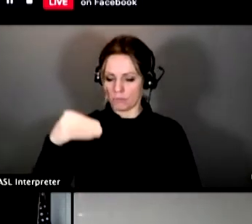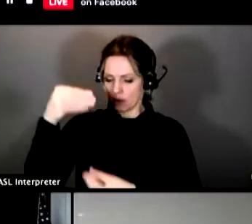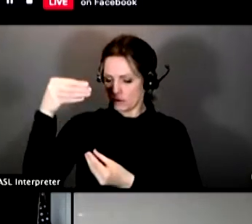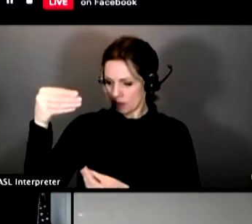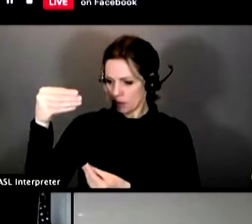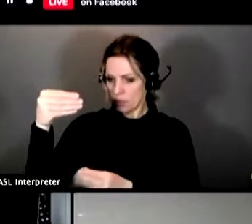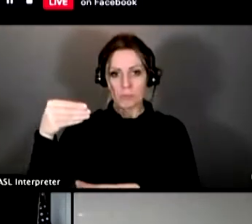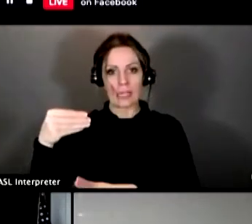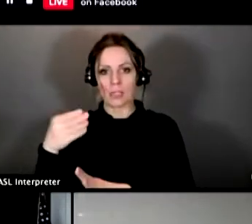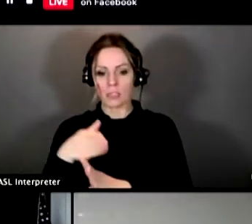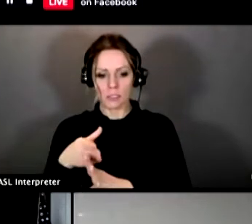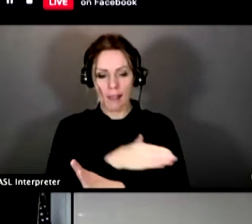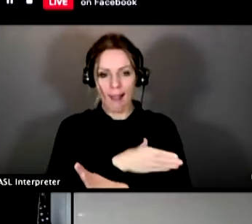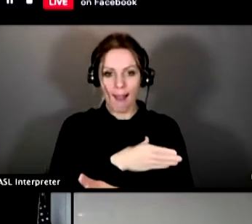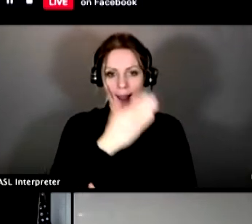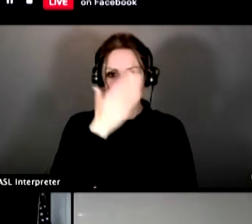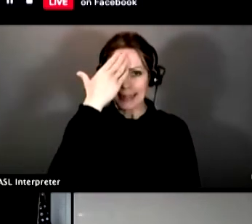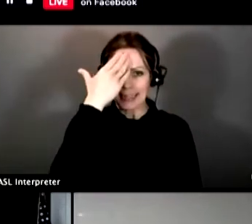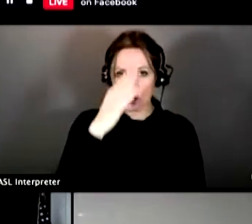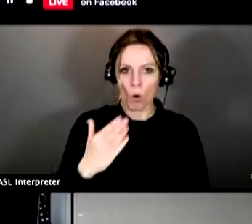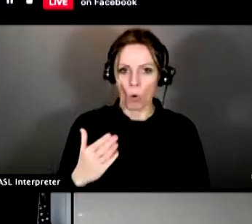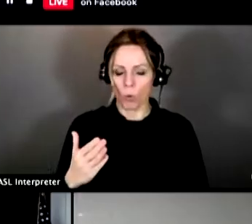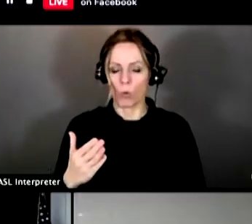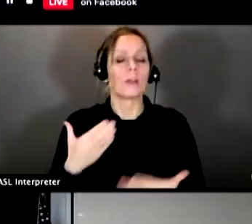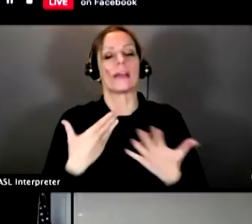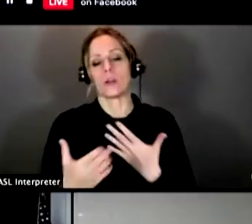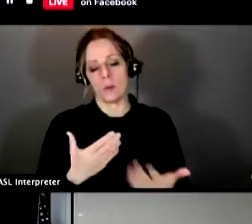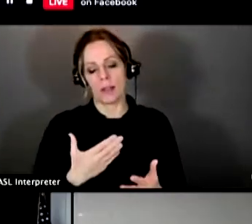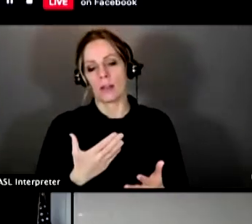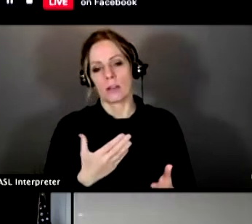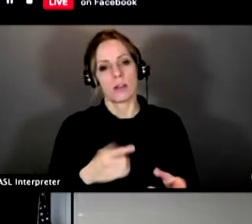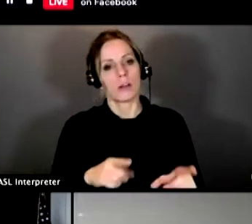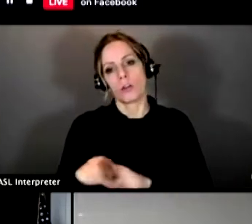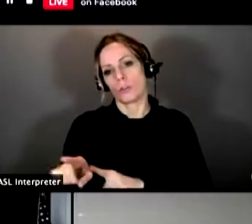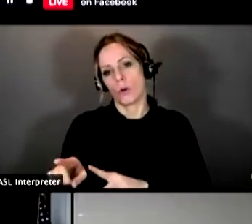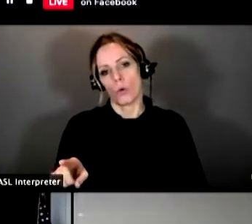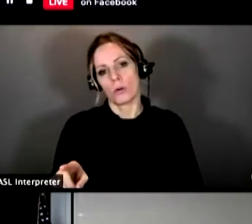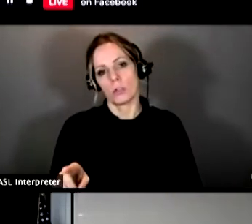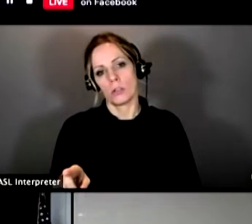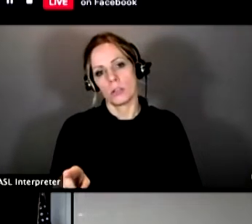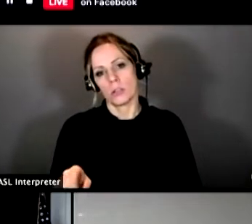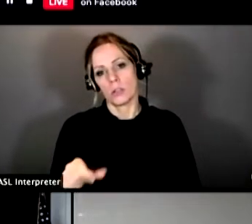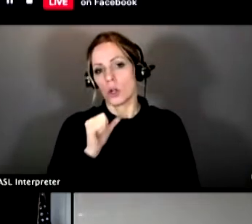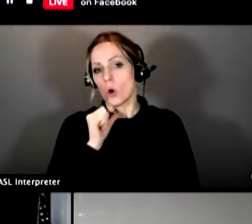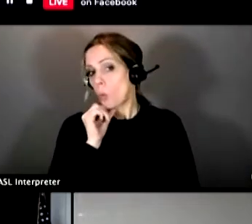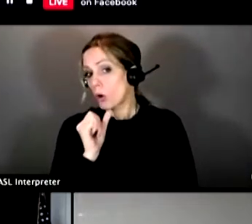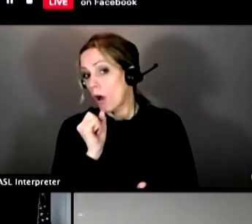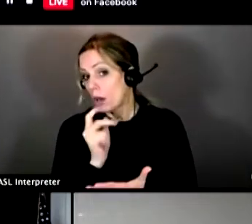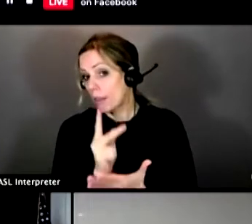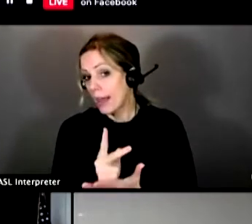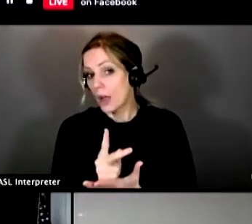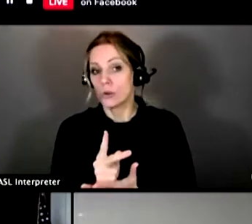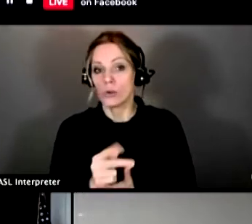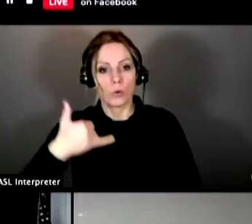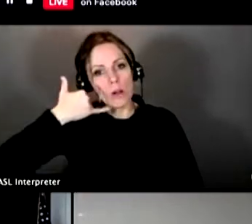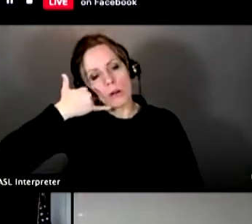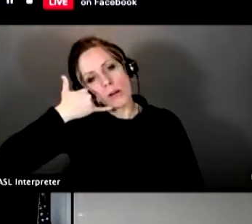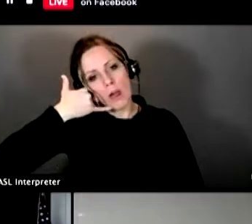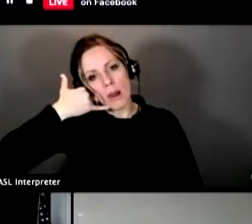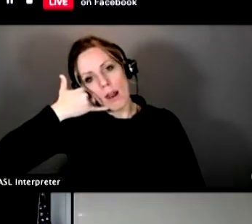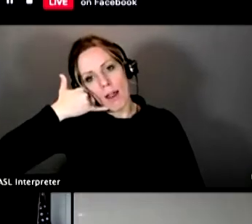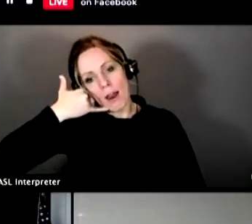so, anyway, and then I also, we're not allowed to talk on the phone in California with